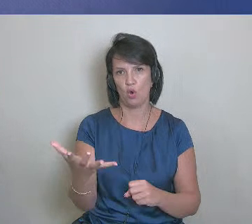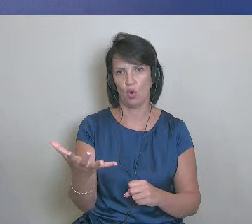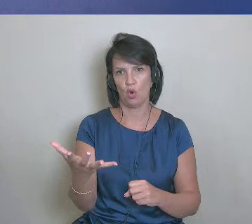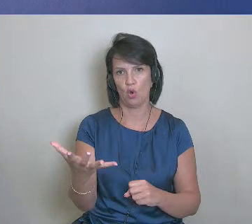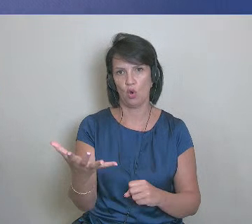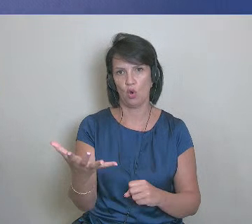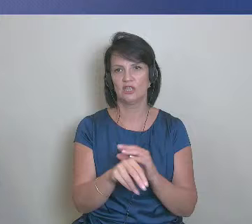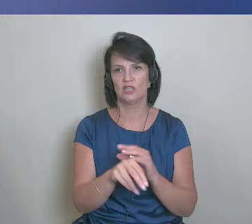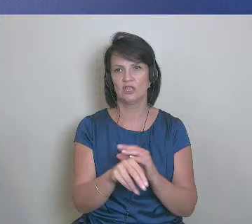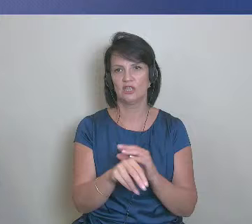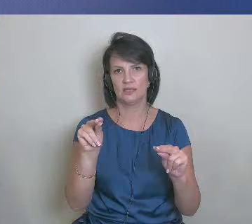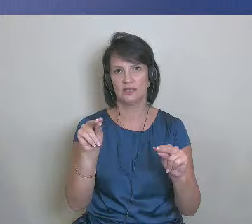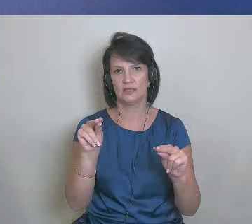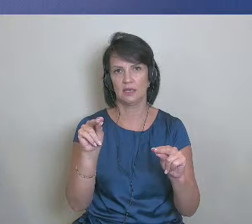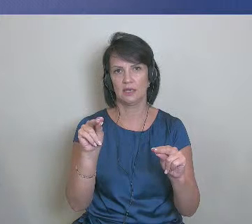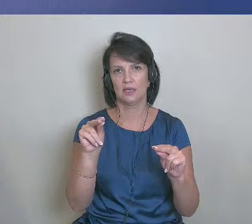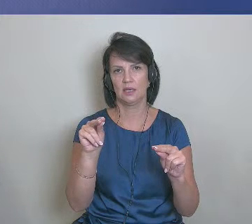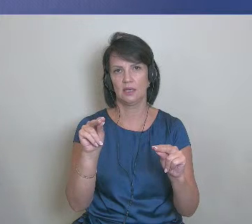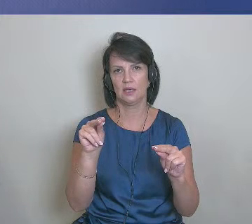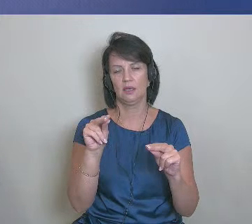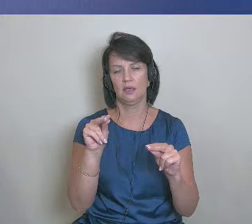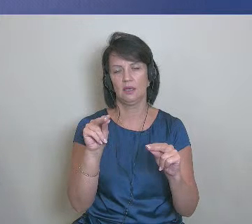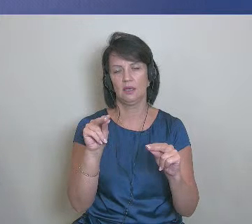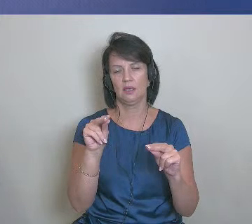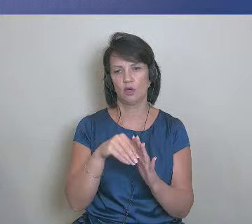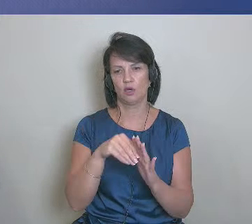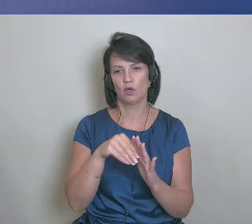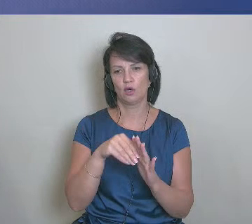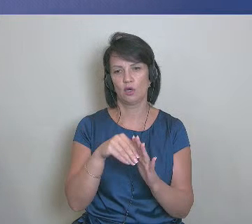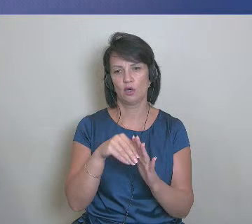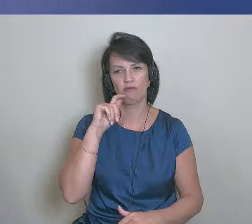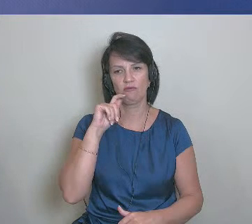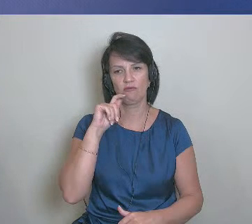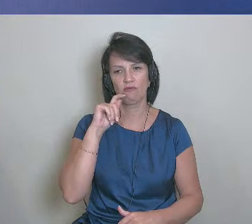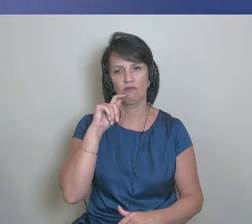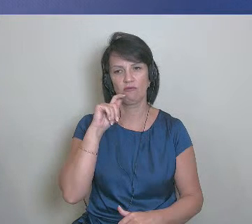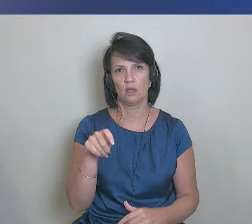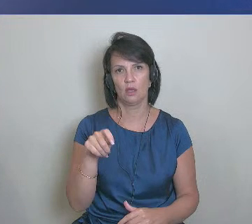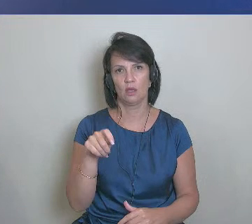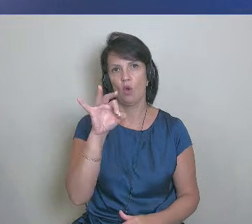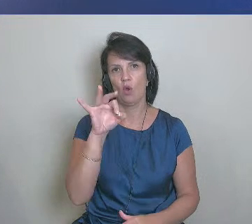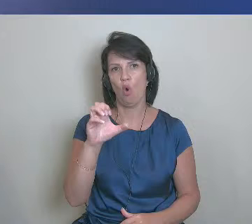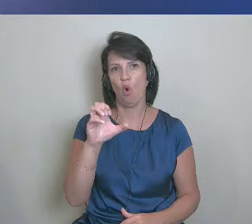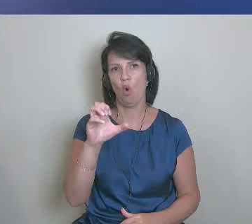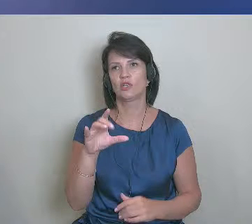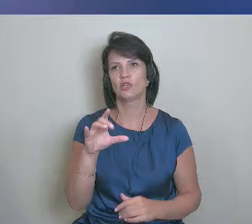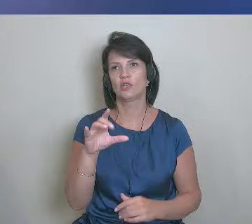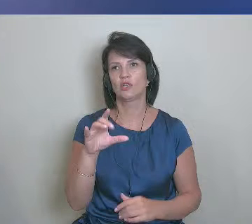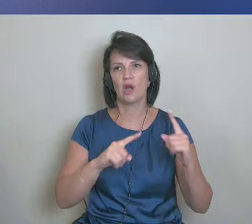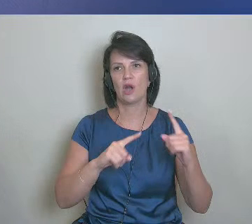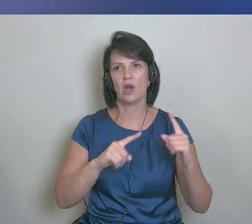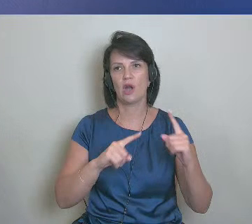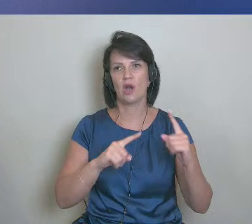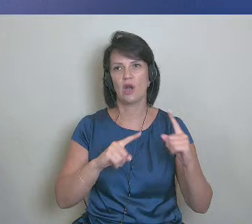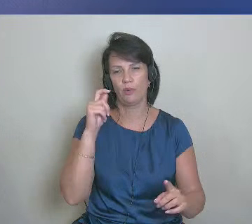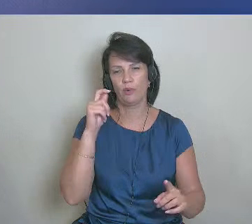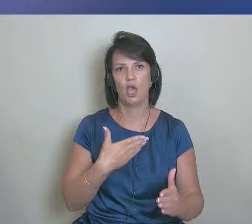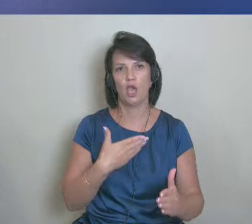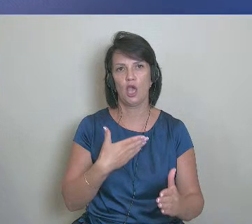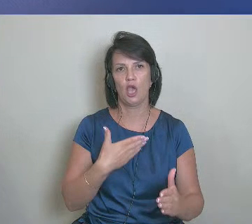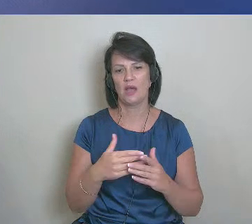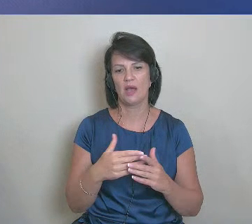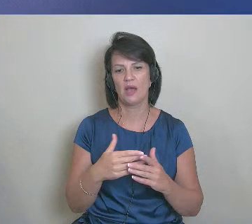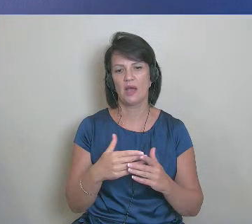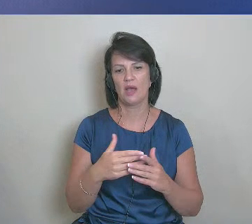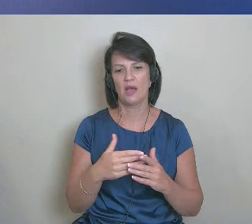supporting transparency, inclusivity and fairness of electoral practices in Ukraine, Council of Europe